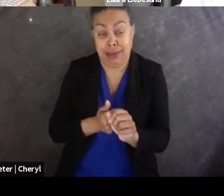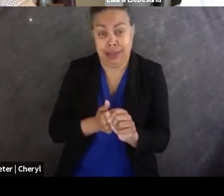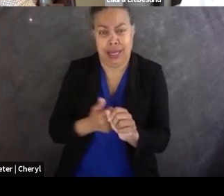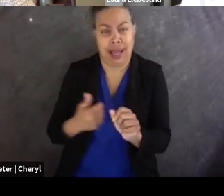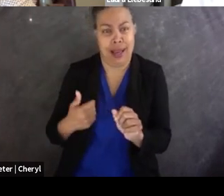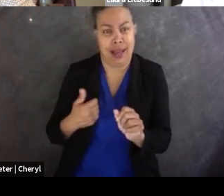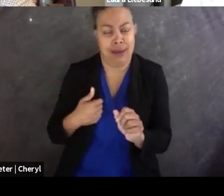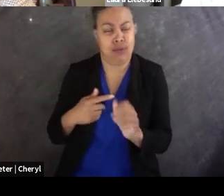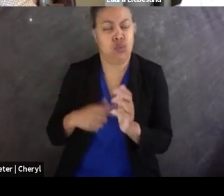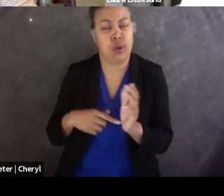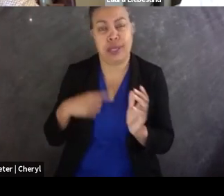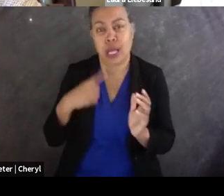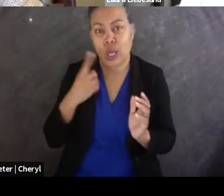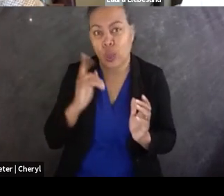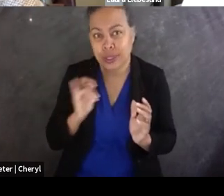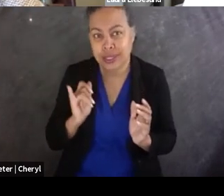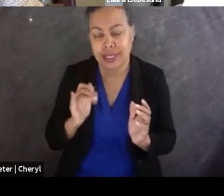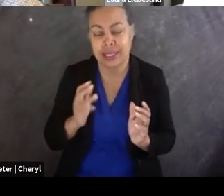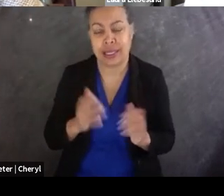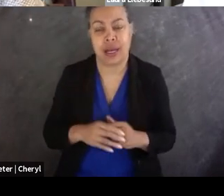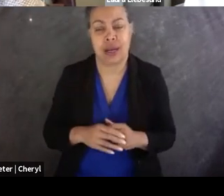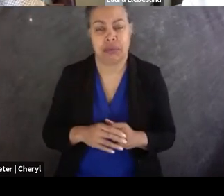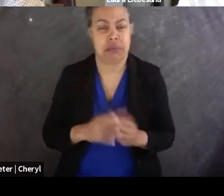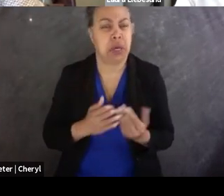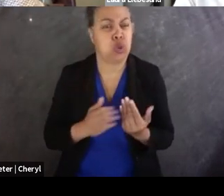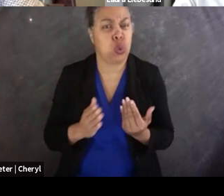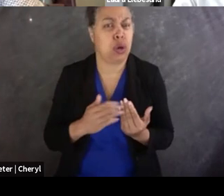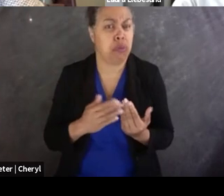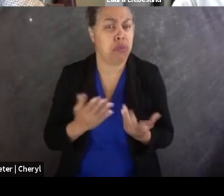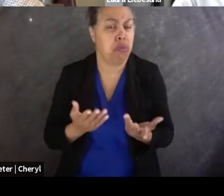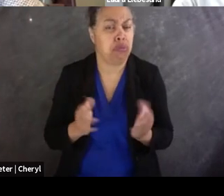what appears to be a door